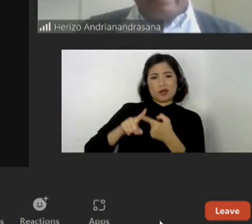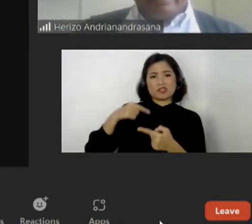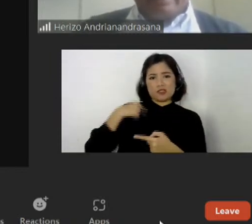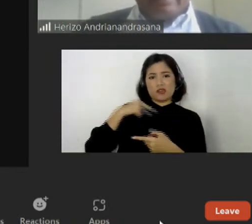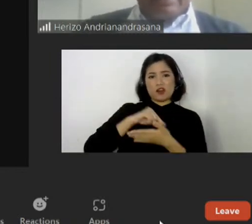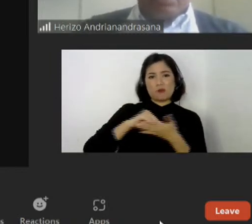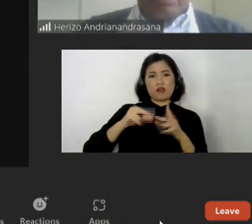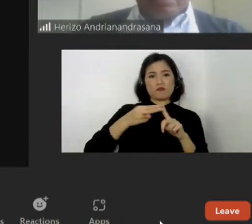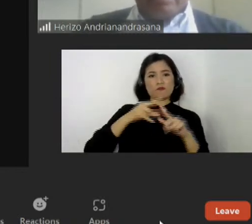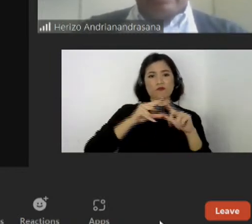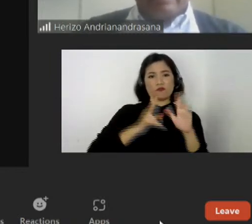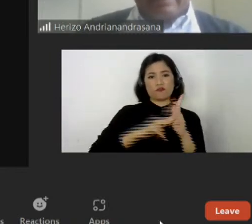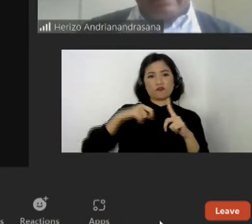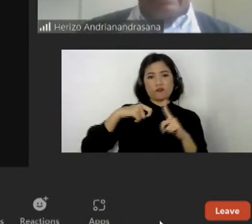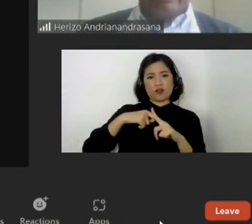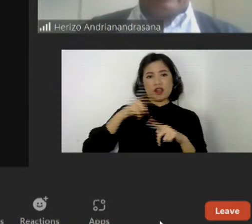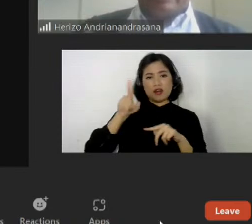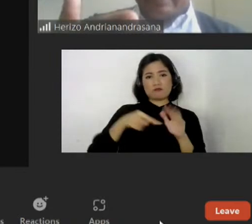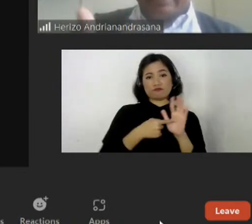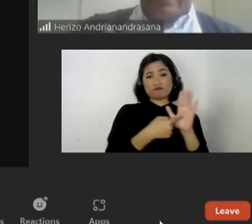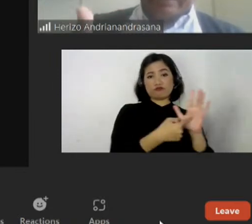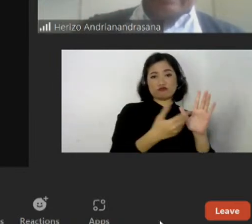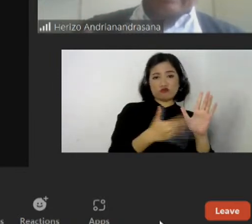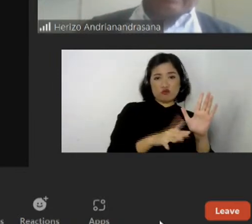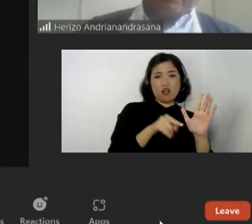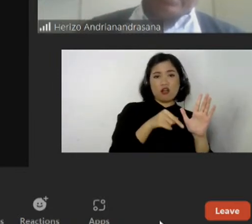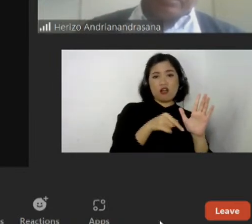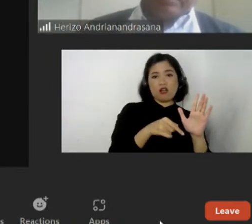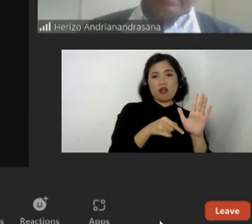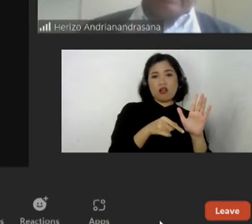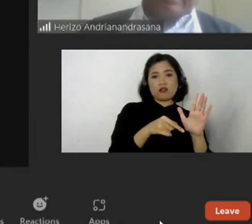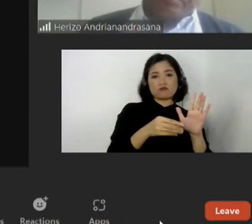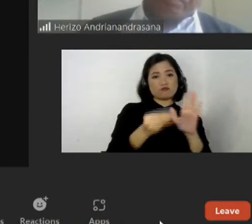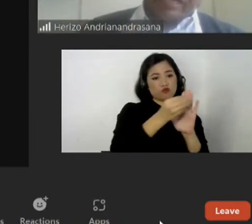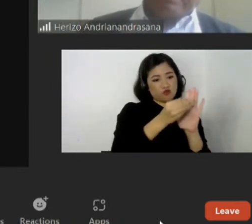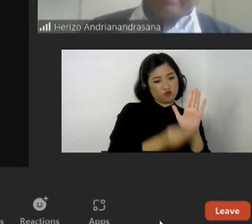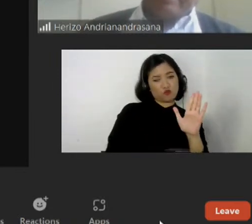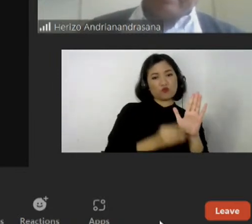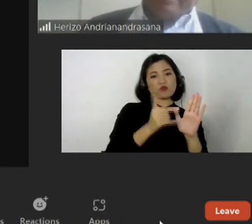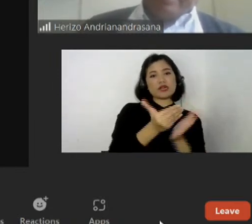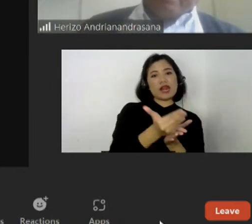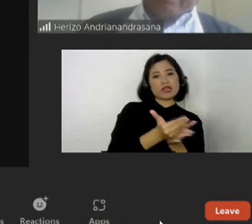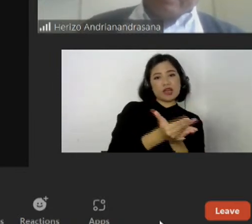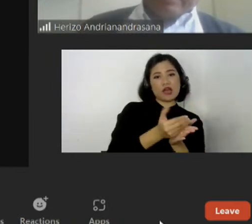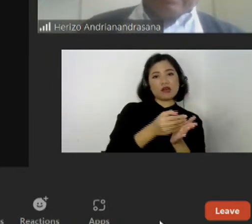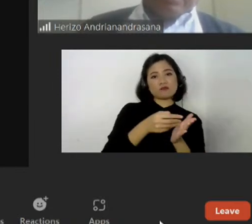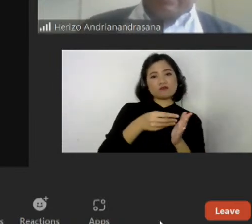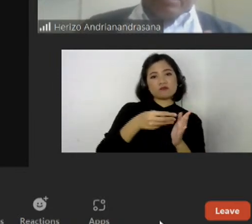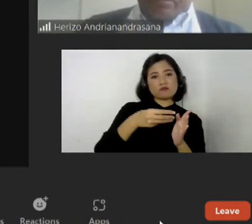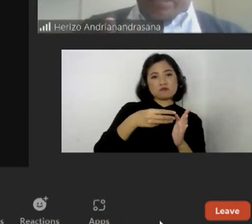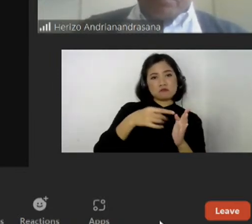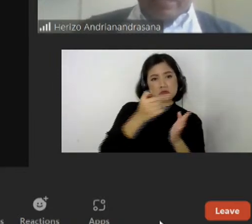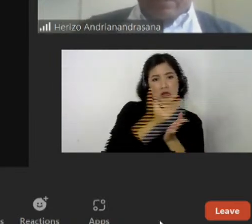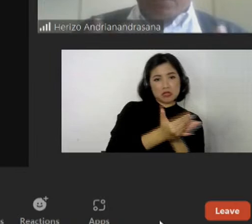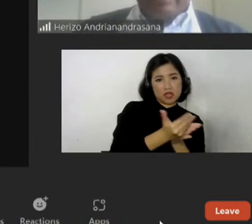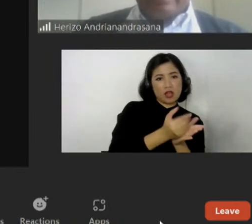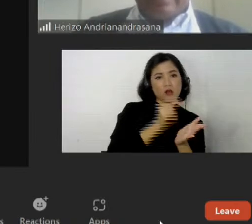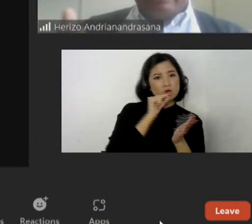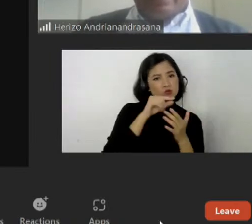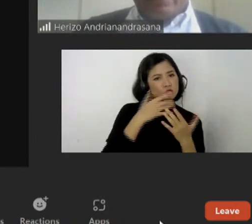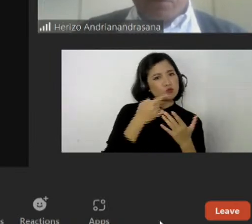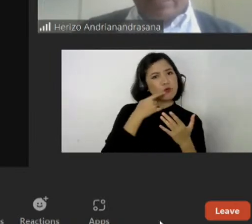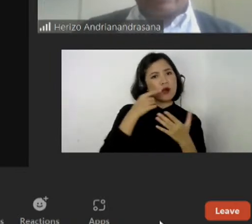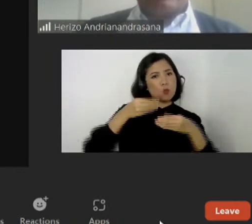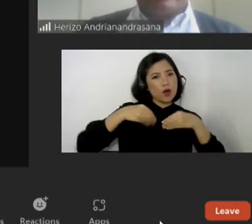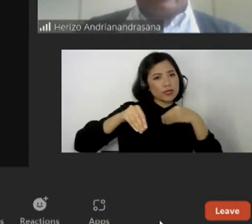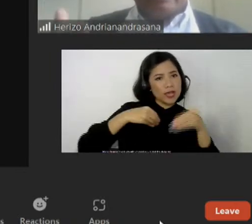already showed you, listed the data we use in our paper. But so he talked about the air